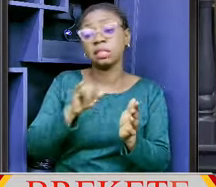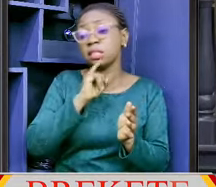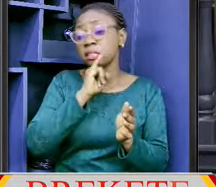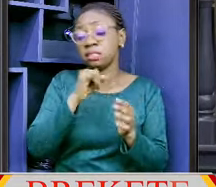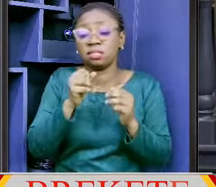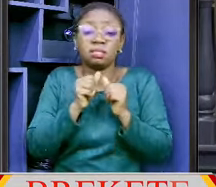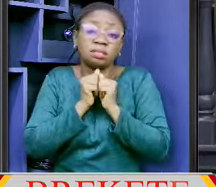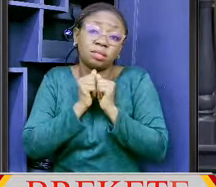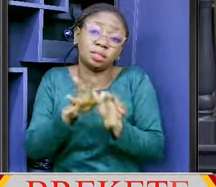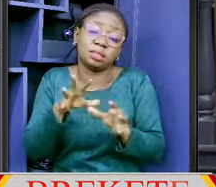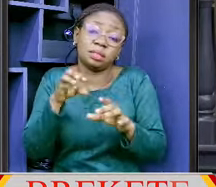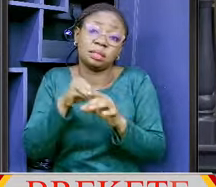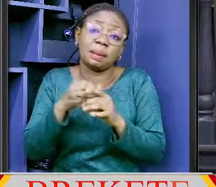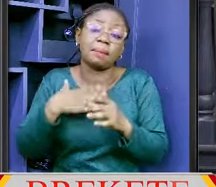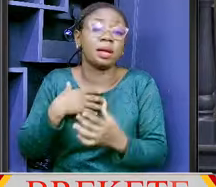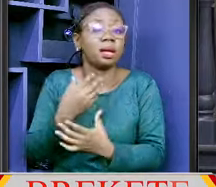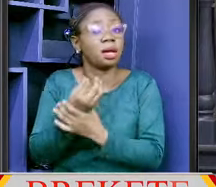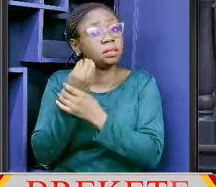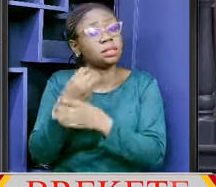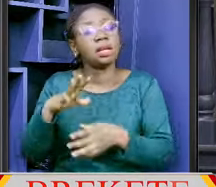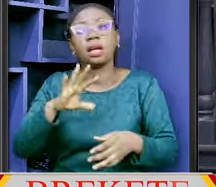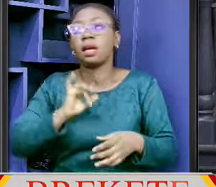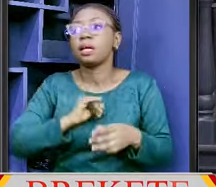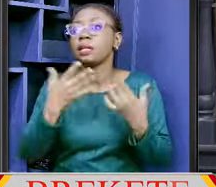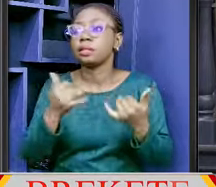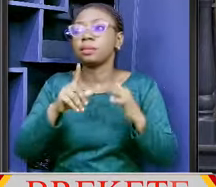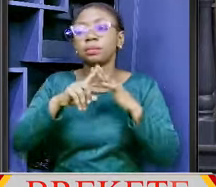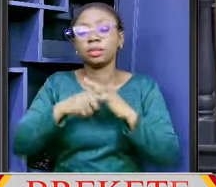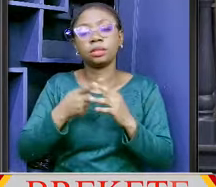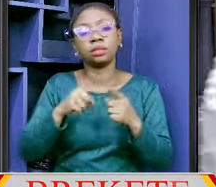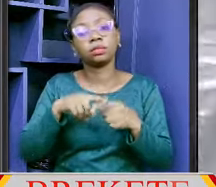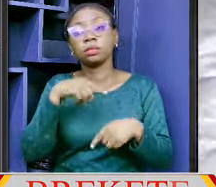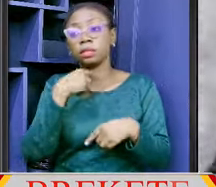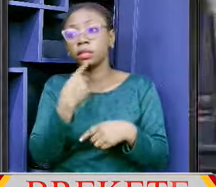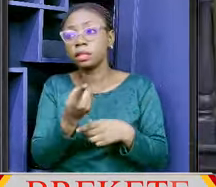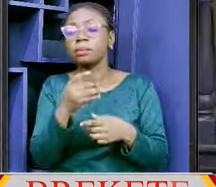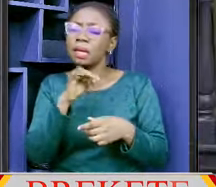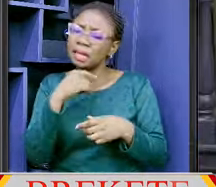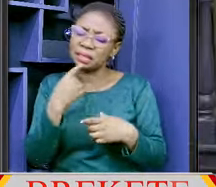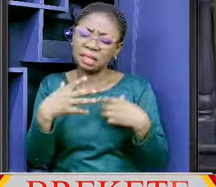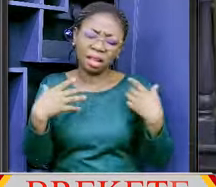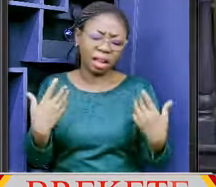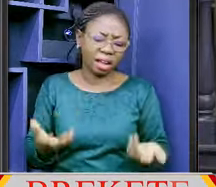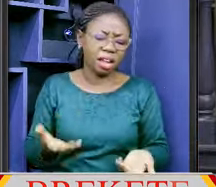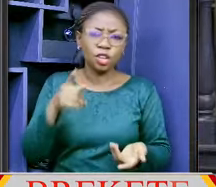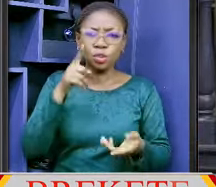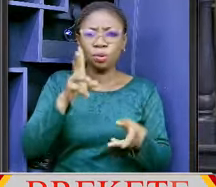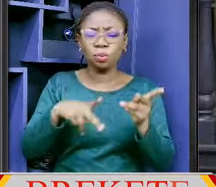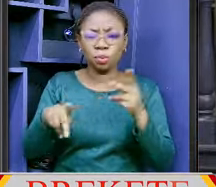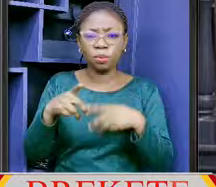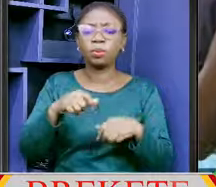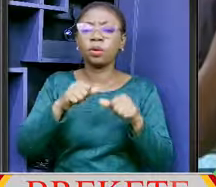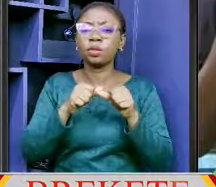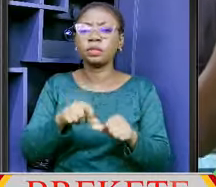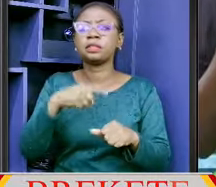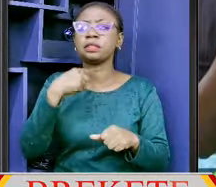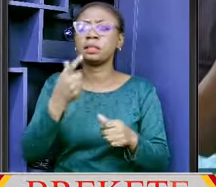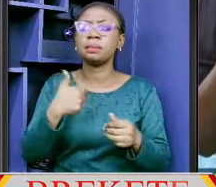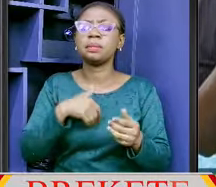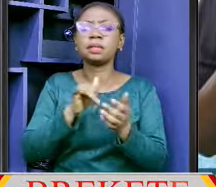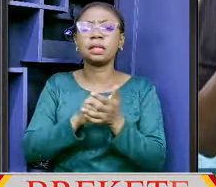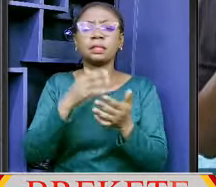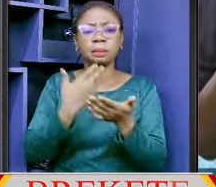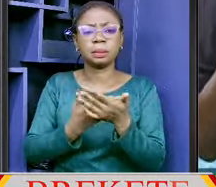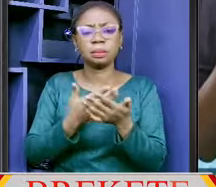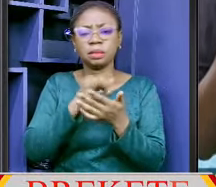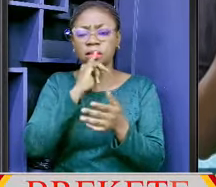in my hand. I now begin to tell him. I say, you people are keep saying me that the money